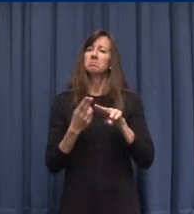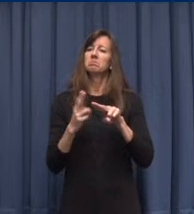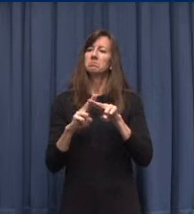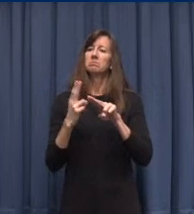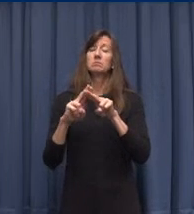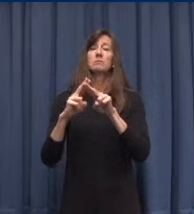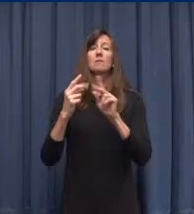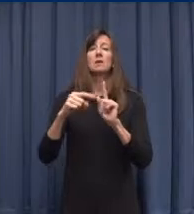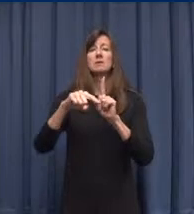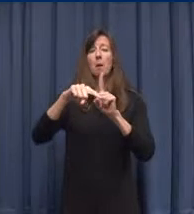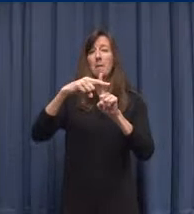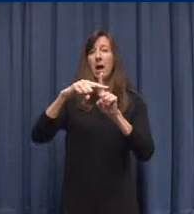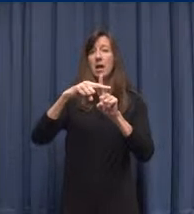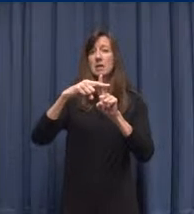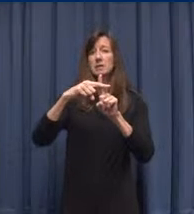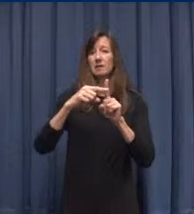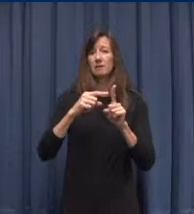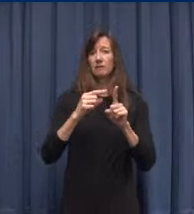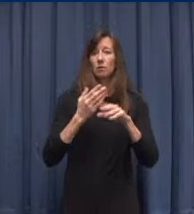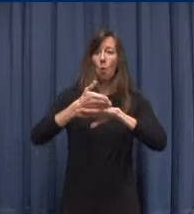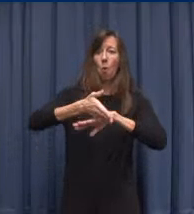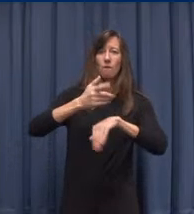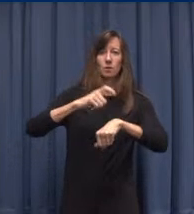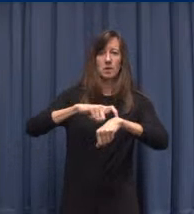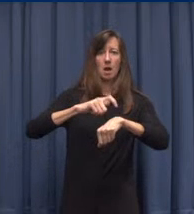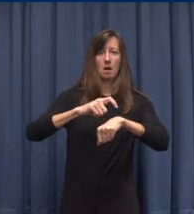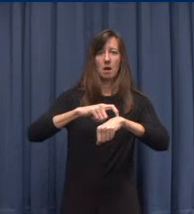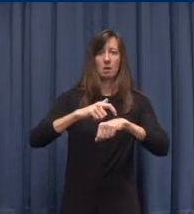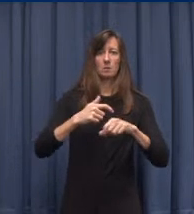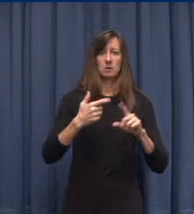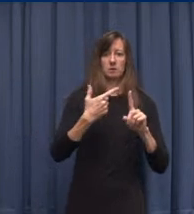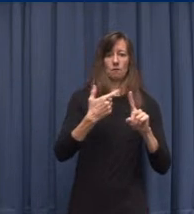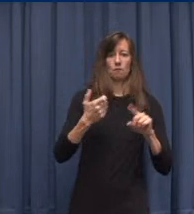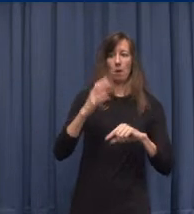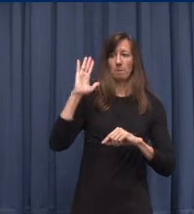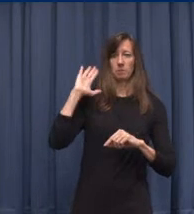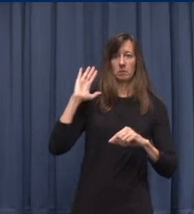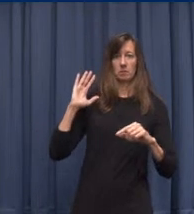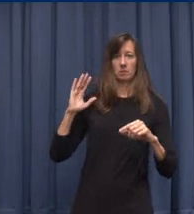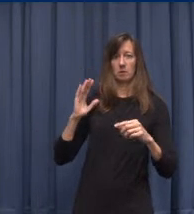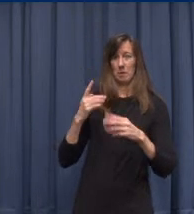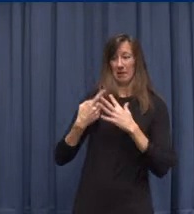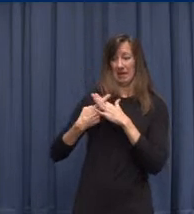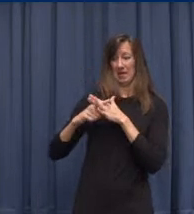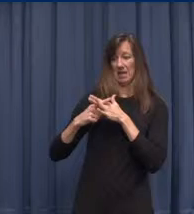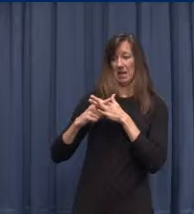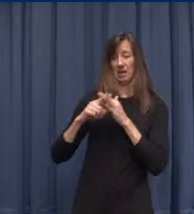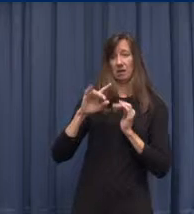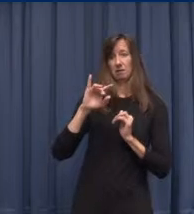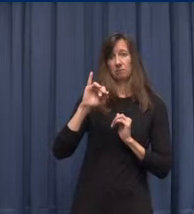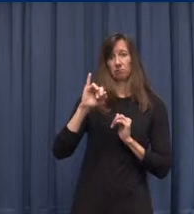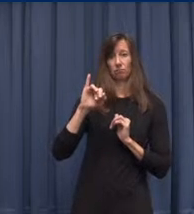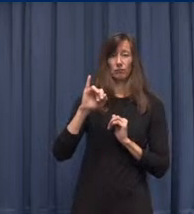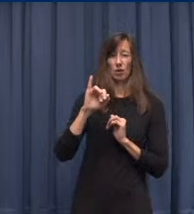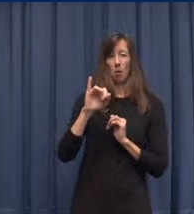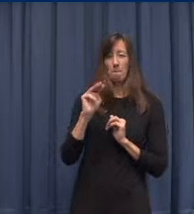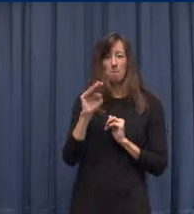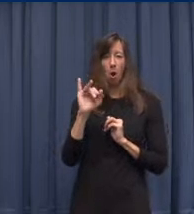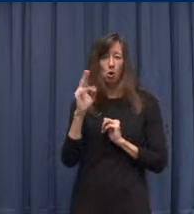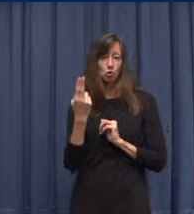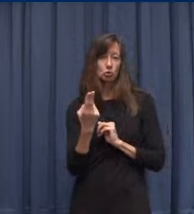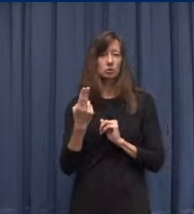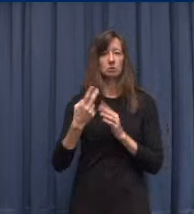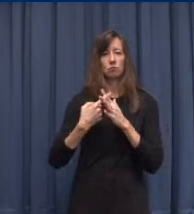that we've had a total of almost 3,000 since the beginning. What I really want to draw your attention to is really